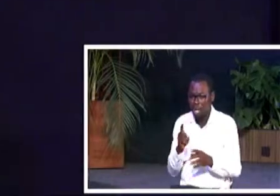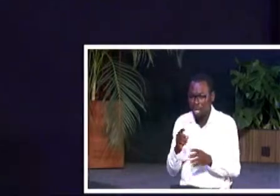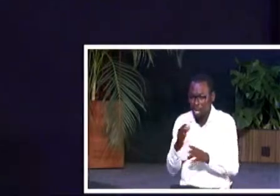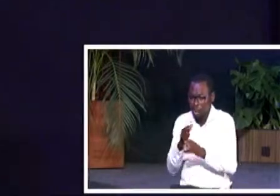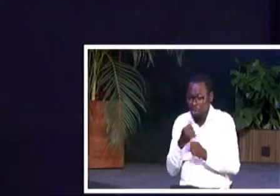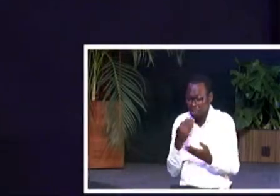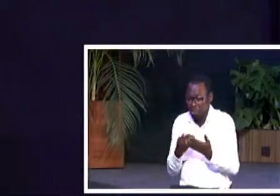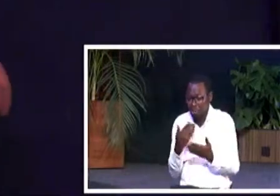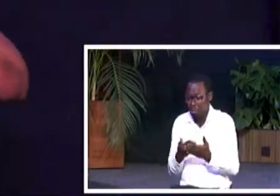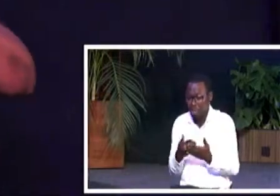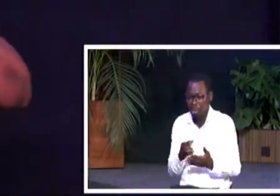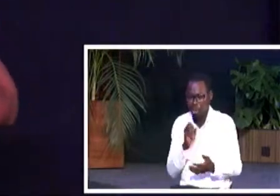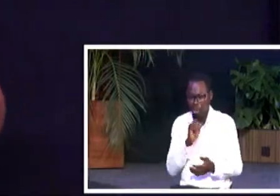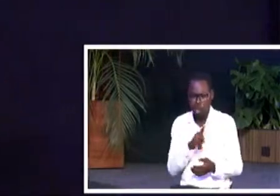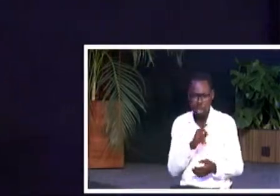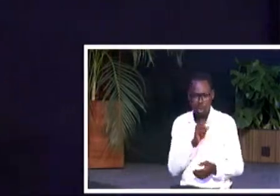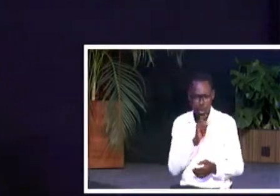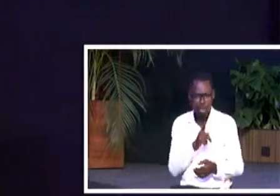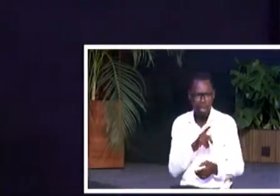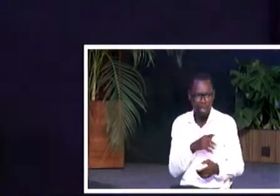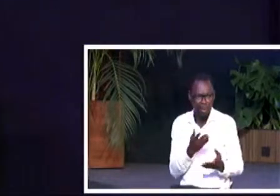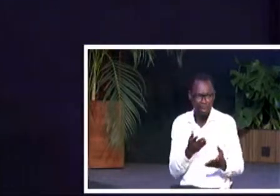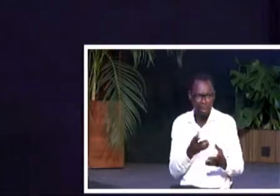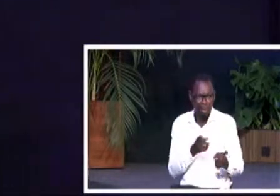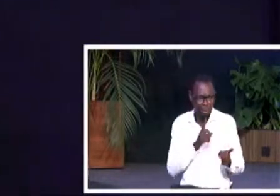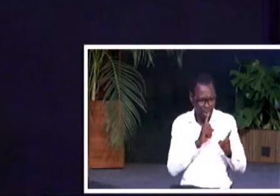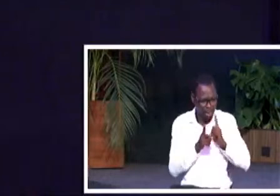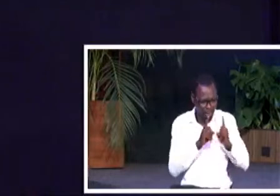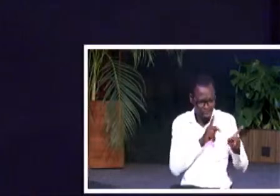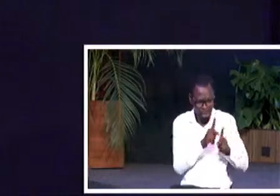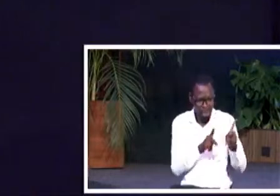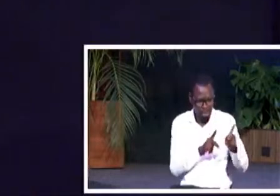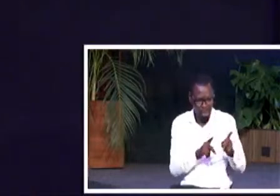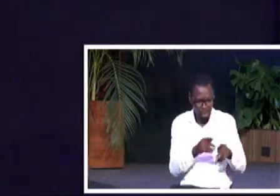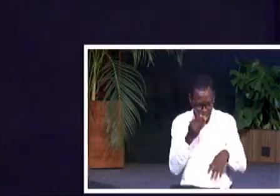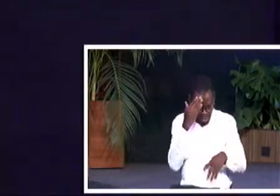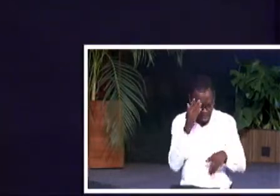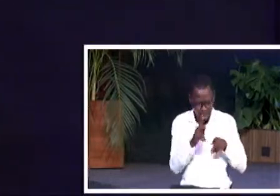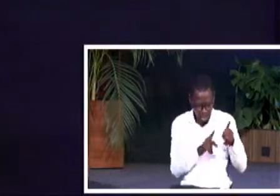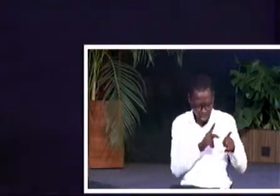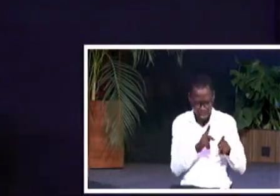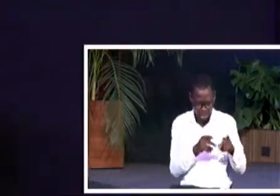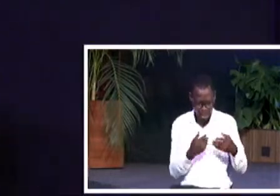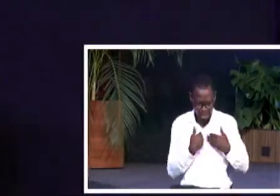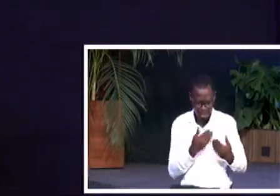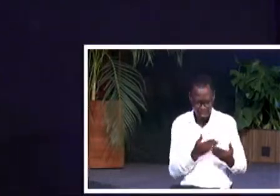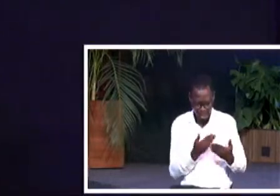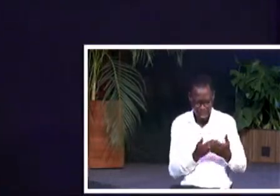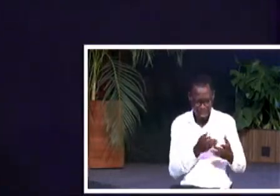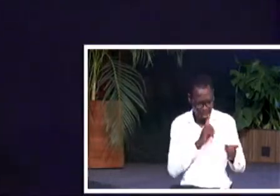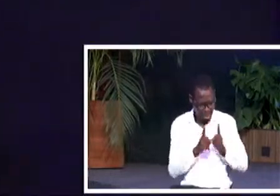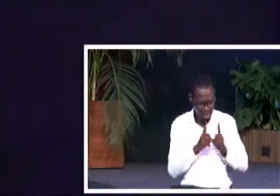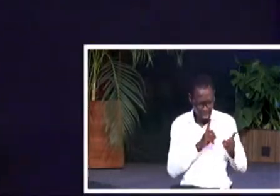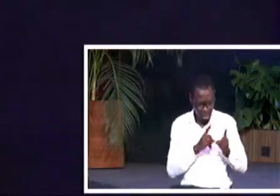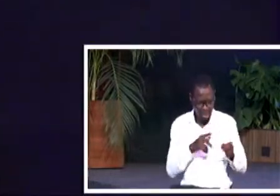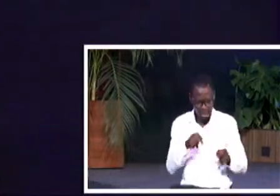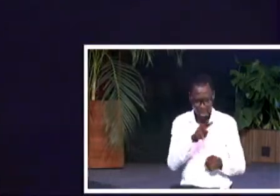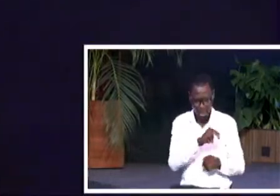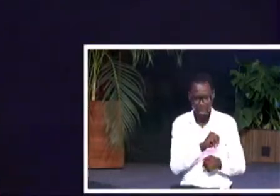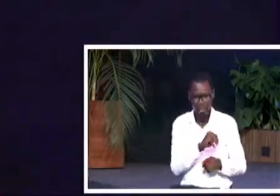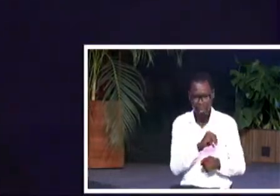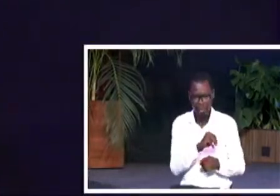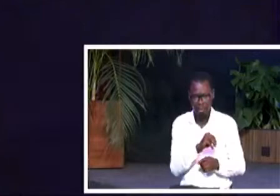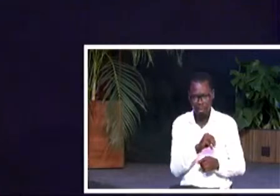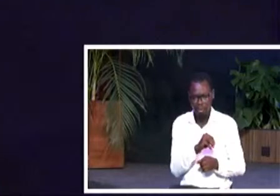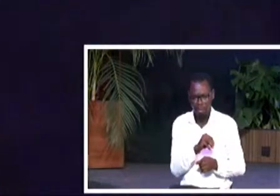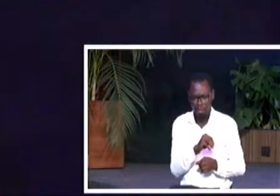to guys like he can come. You know people, you know those who are investing funds. We'll share something with him before we close.